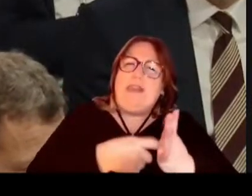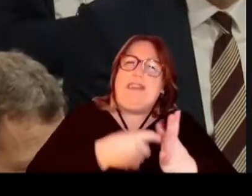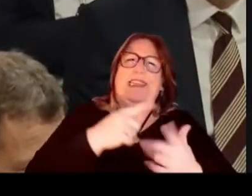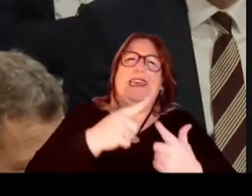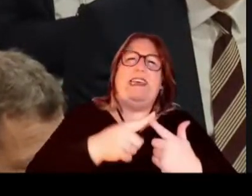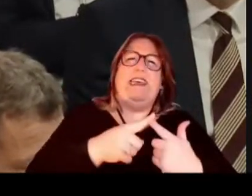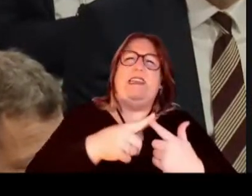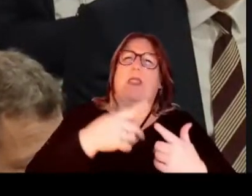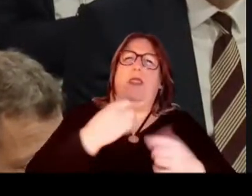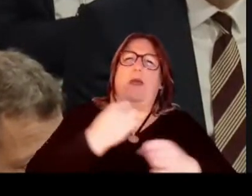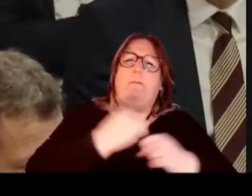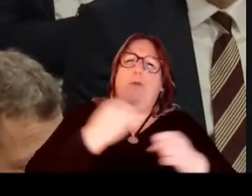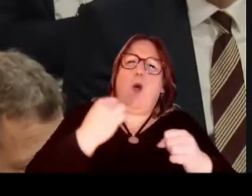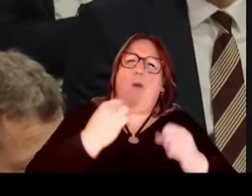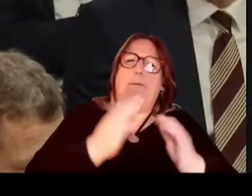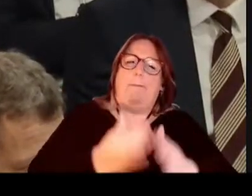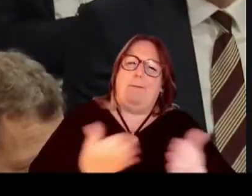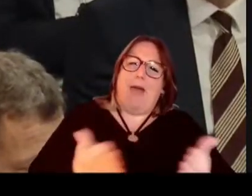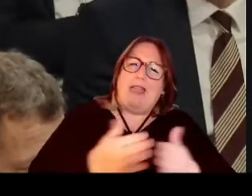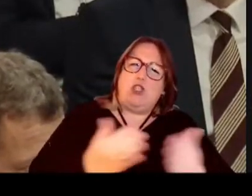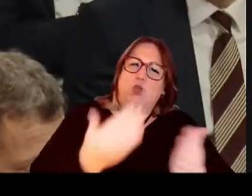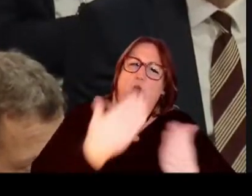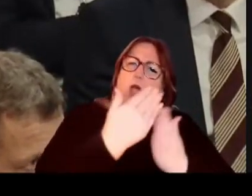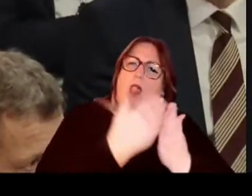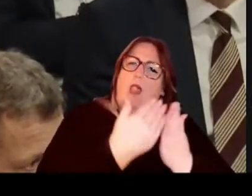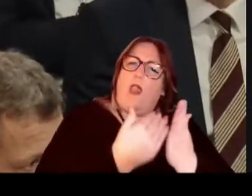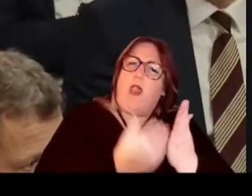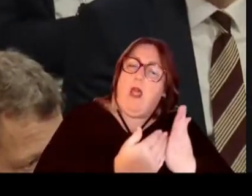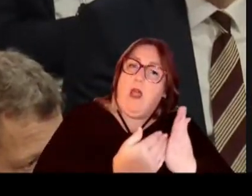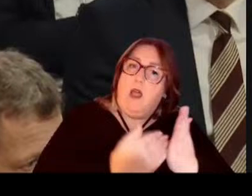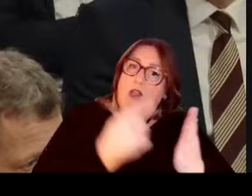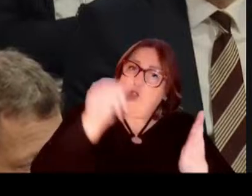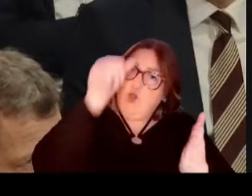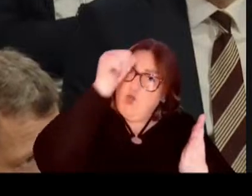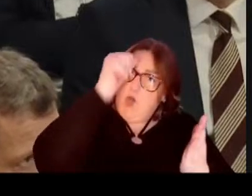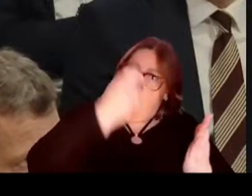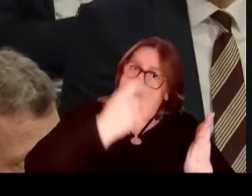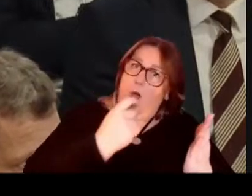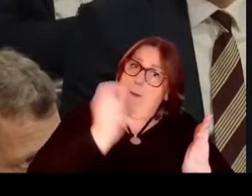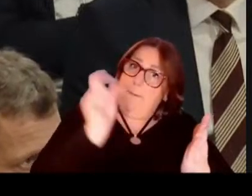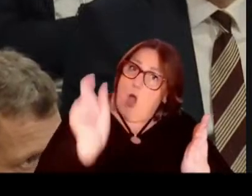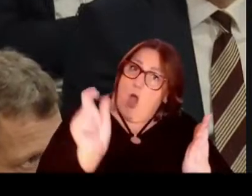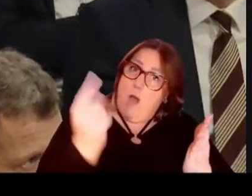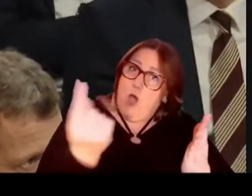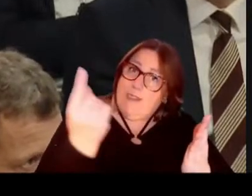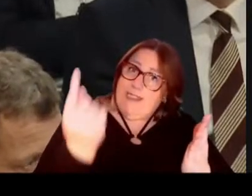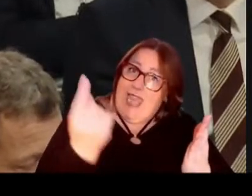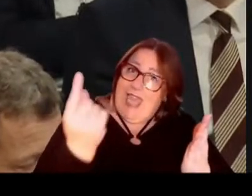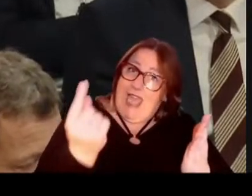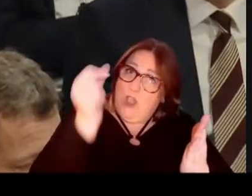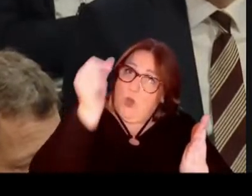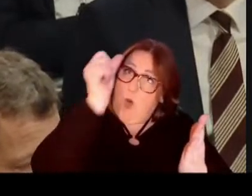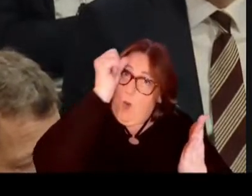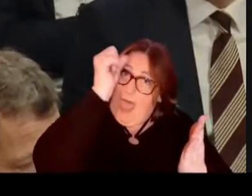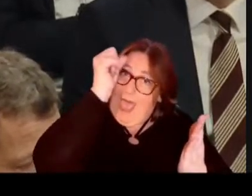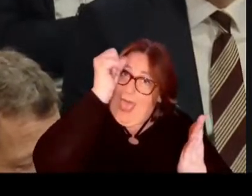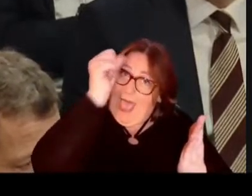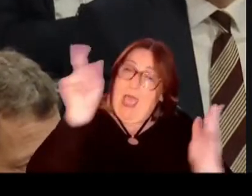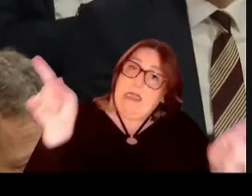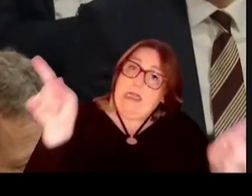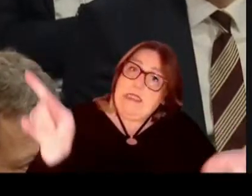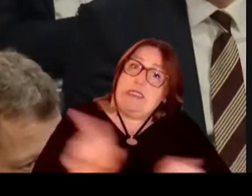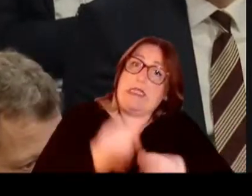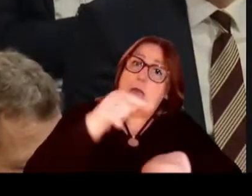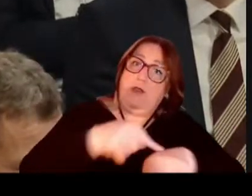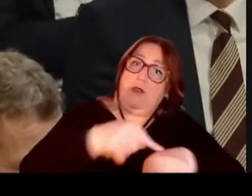authorities. Did you know about that personally at the same time the public, the press, and you and